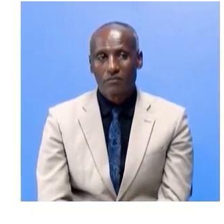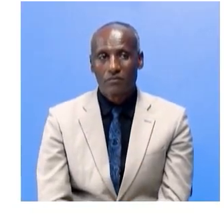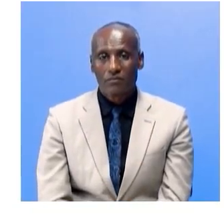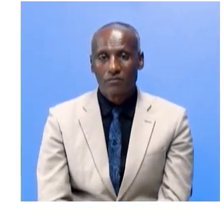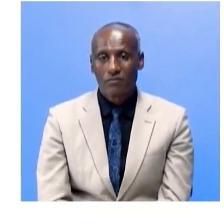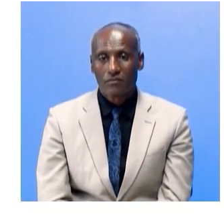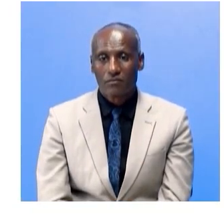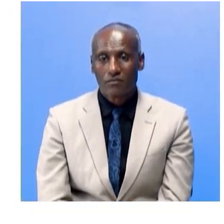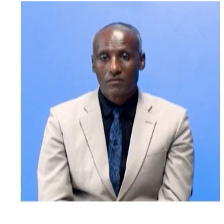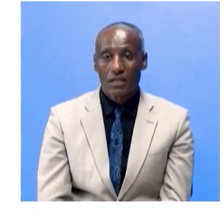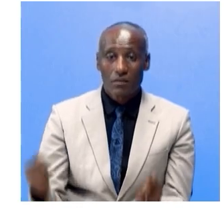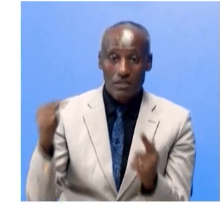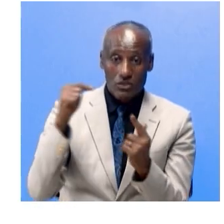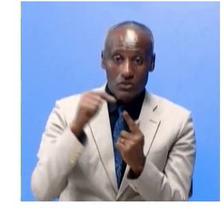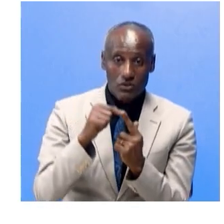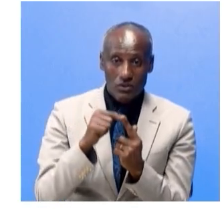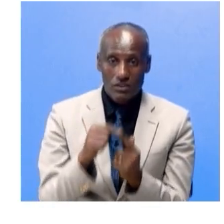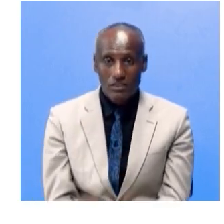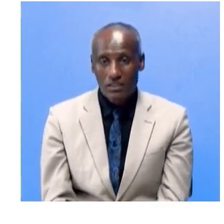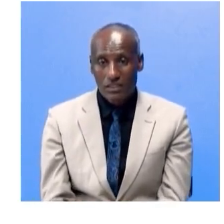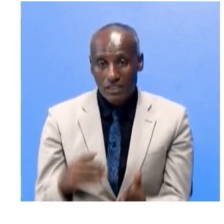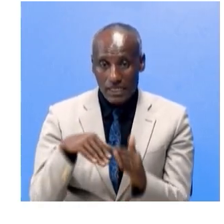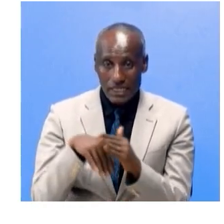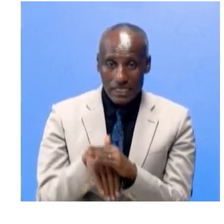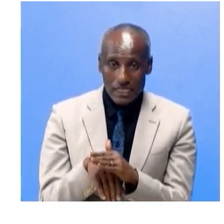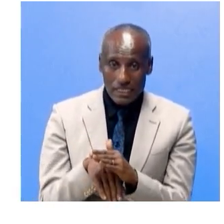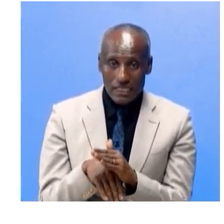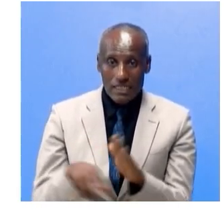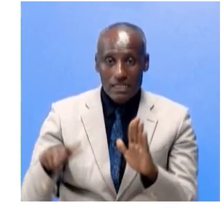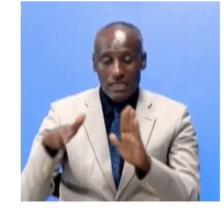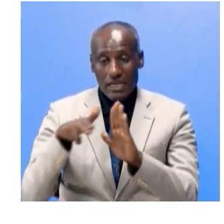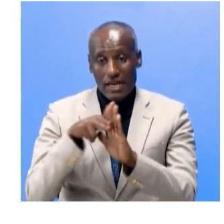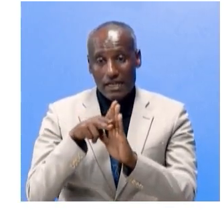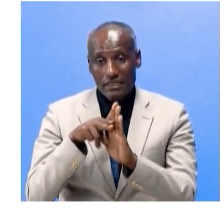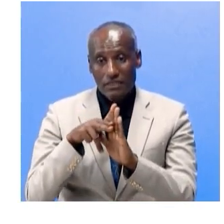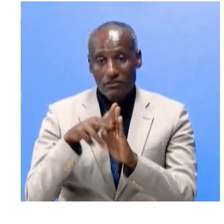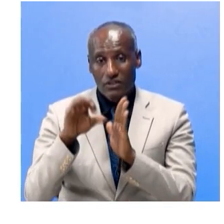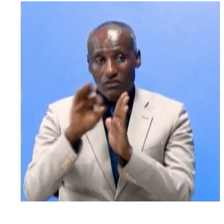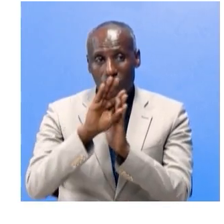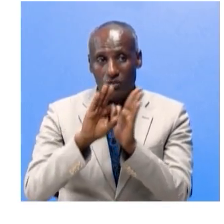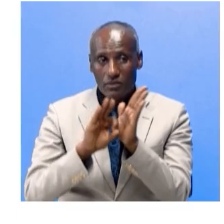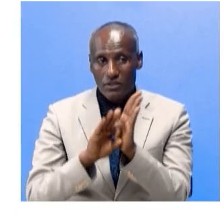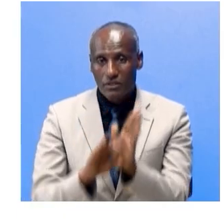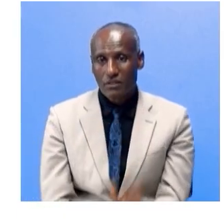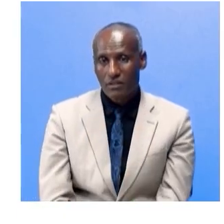able to in negative.